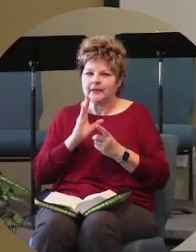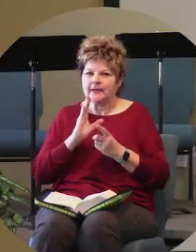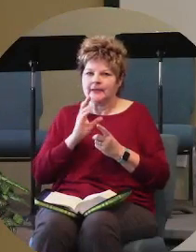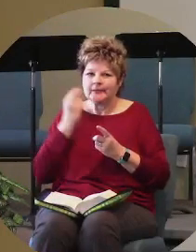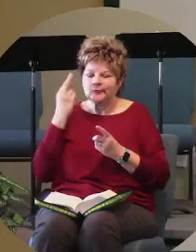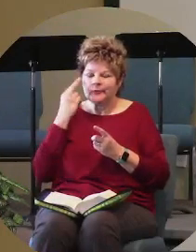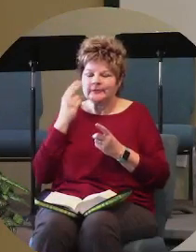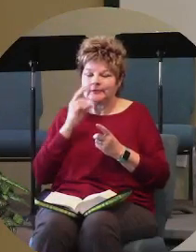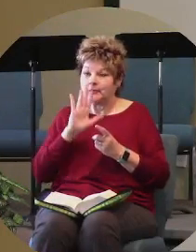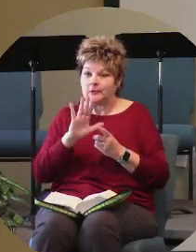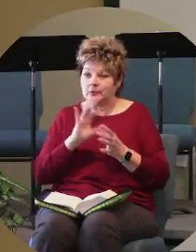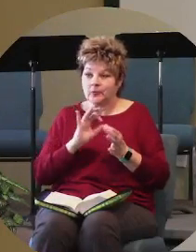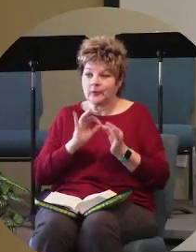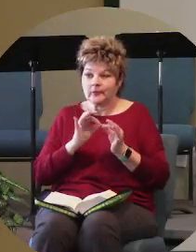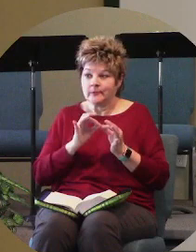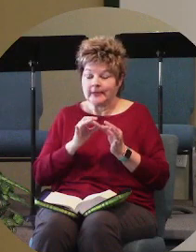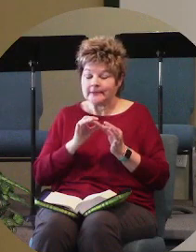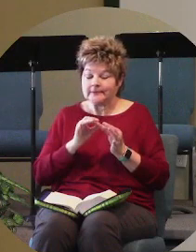matter.